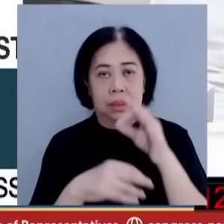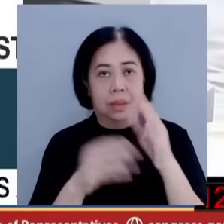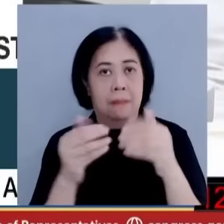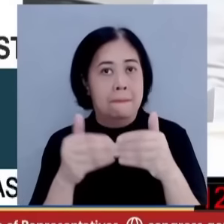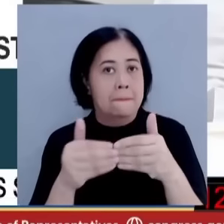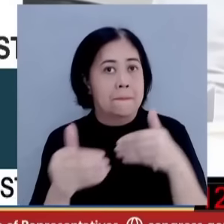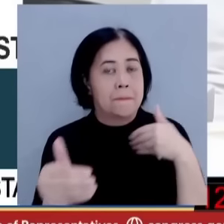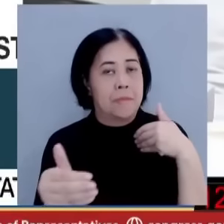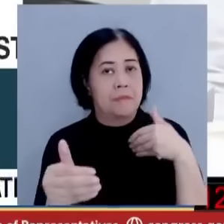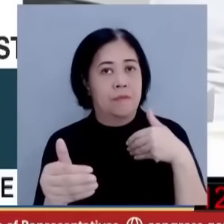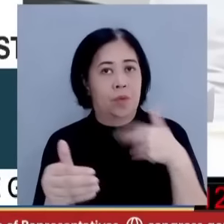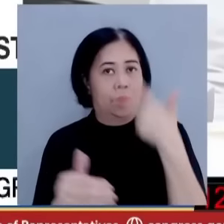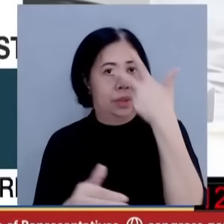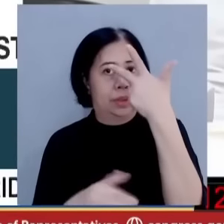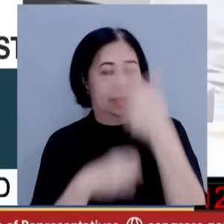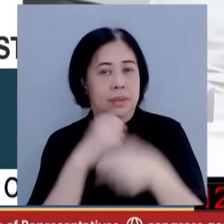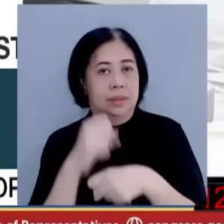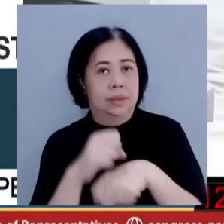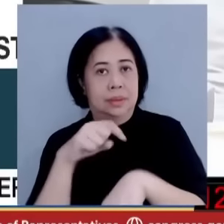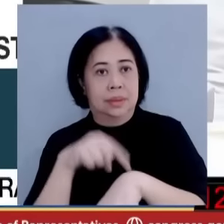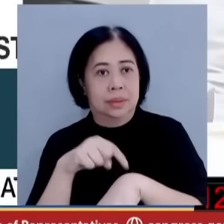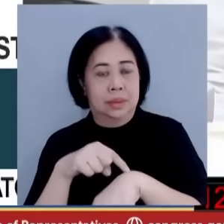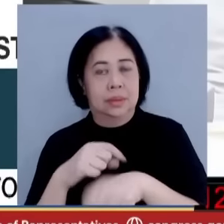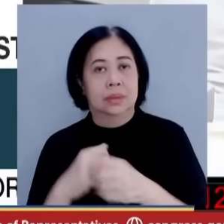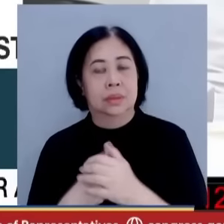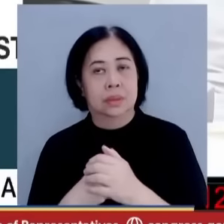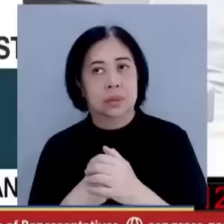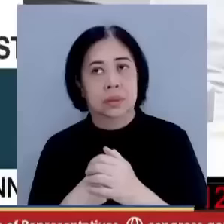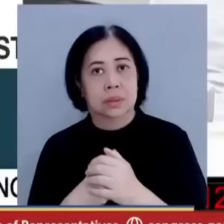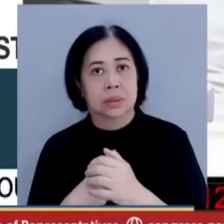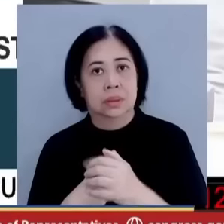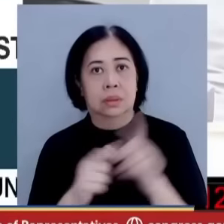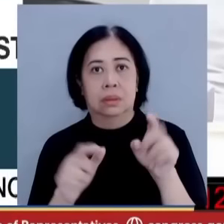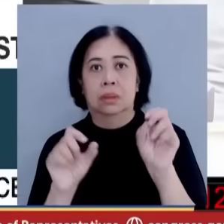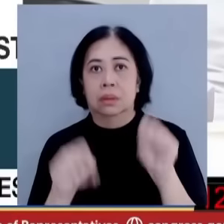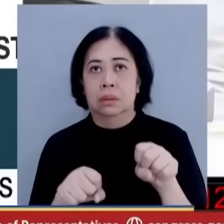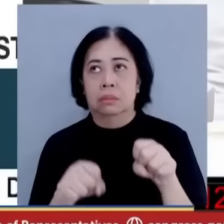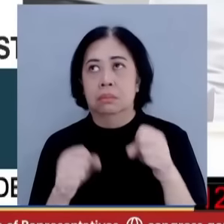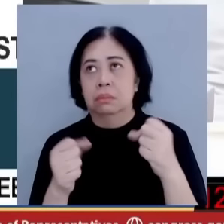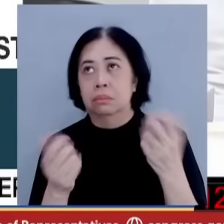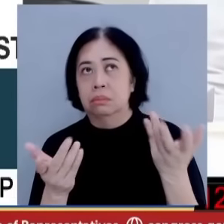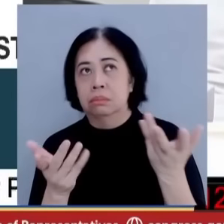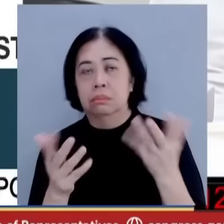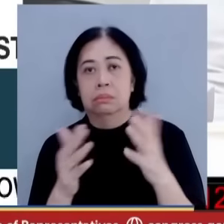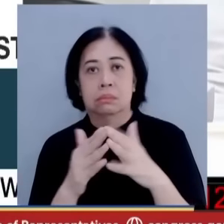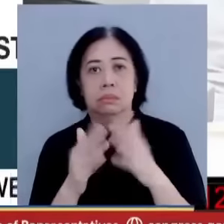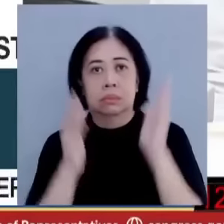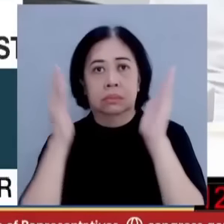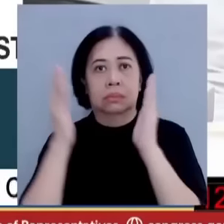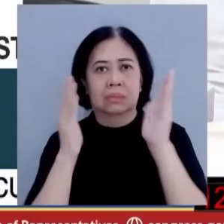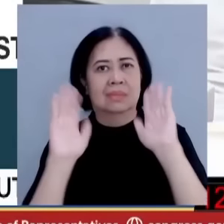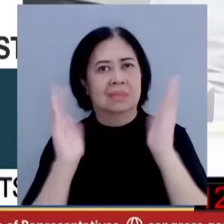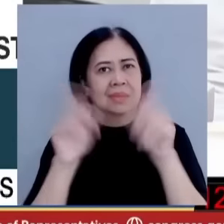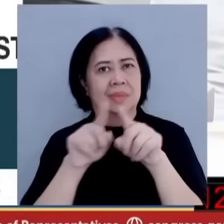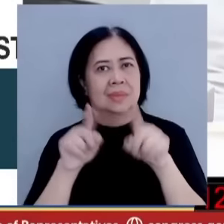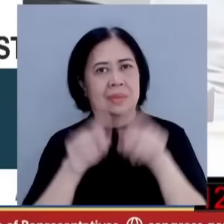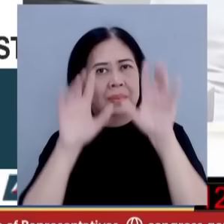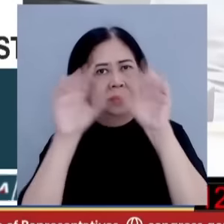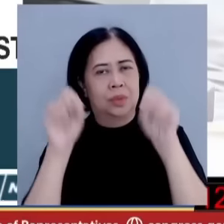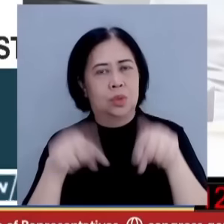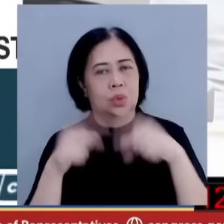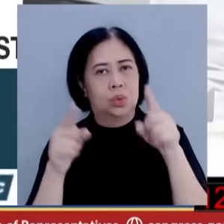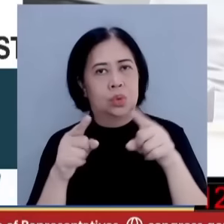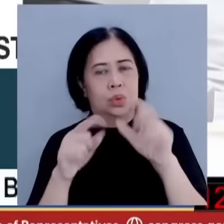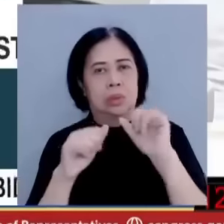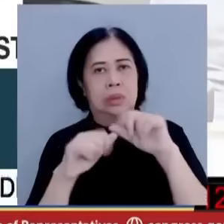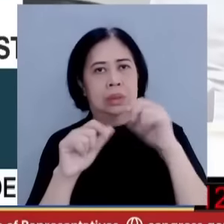that three-year period, she could have just served as president during the unexpired